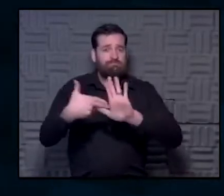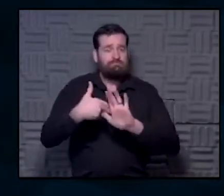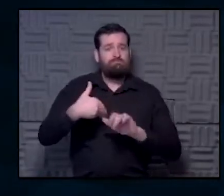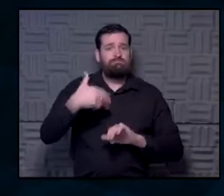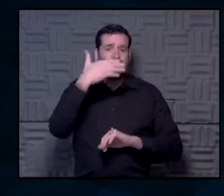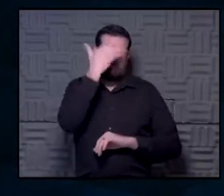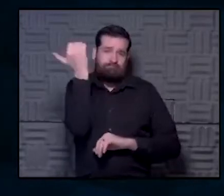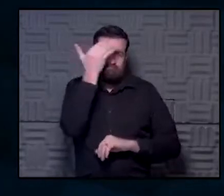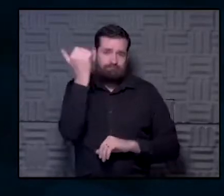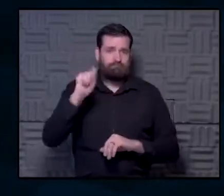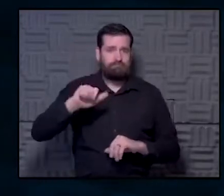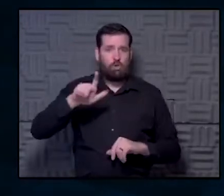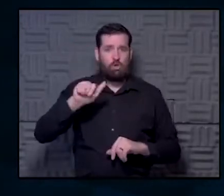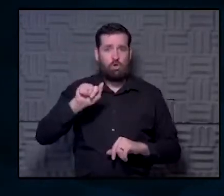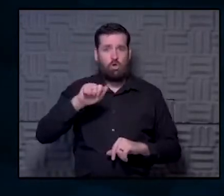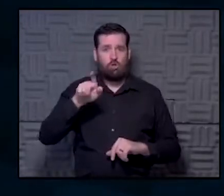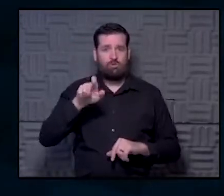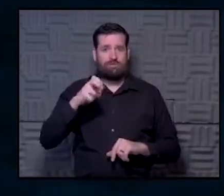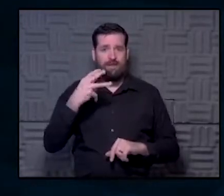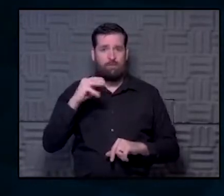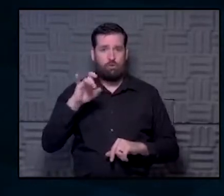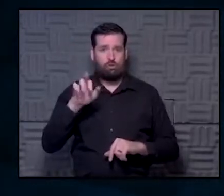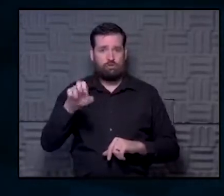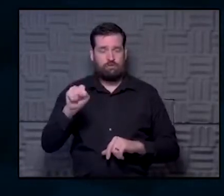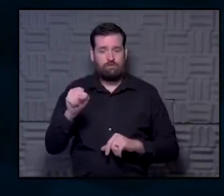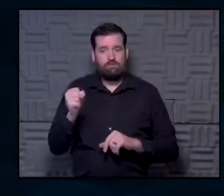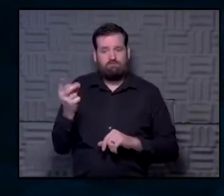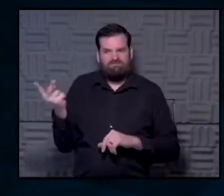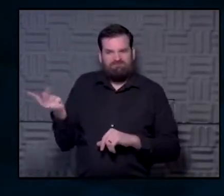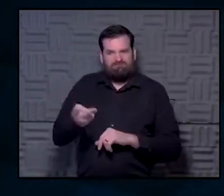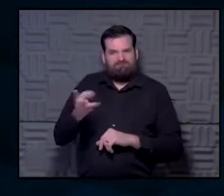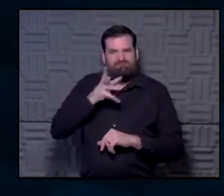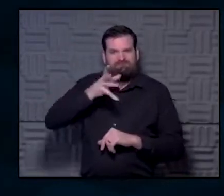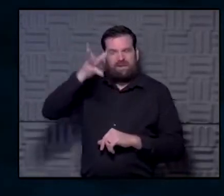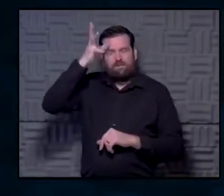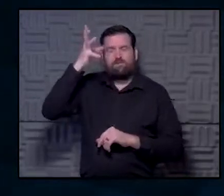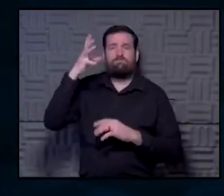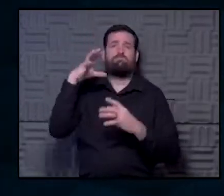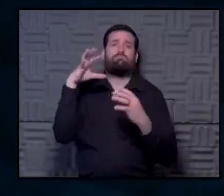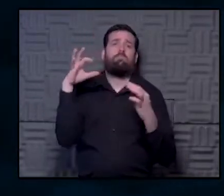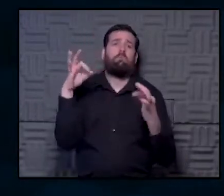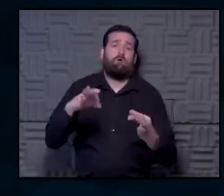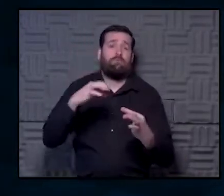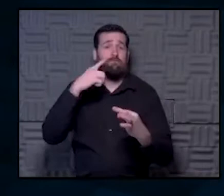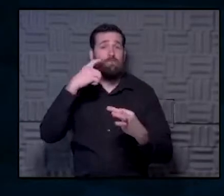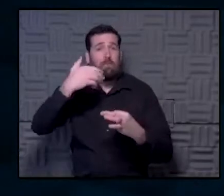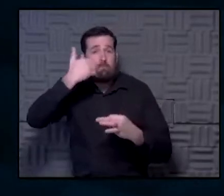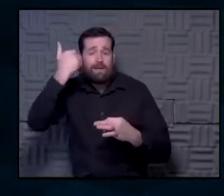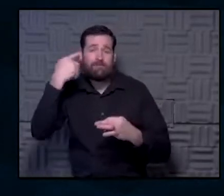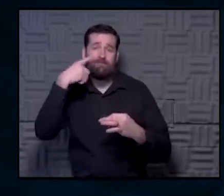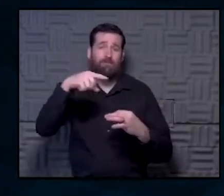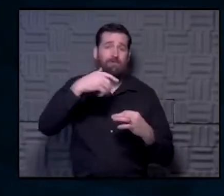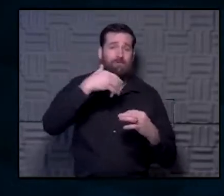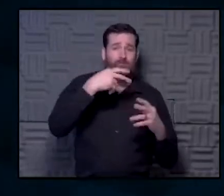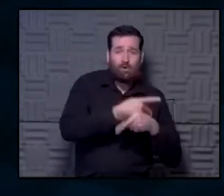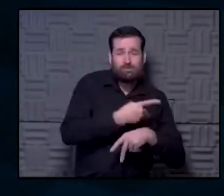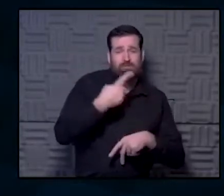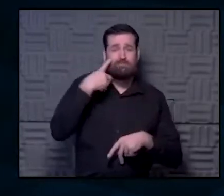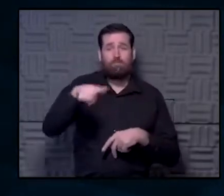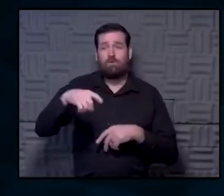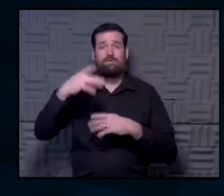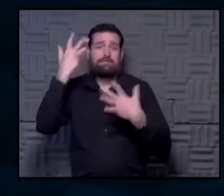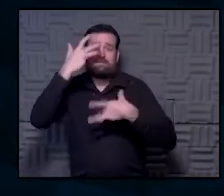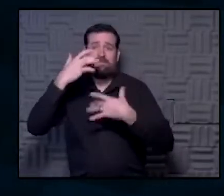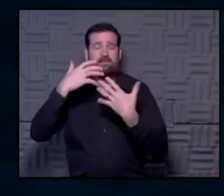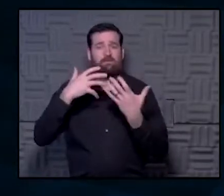4 years ago, and my mom and dad were perfect testaments of, for better or for worse, for sicker and for poor. Like, they never